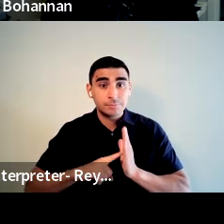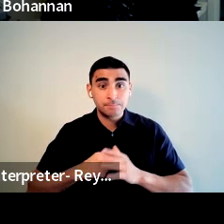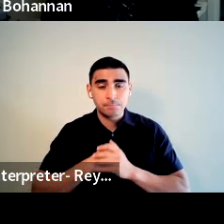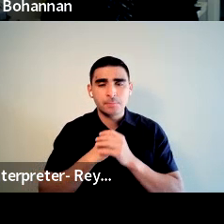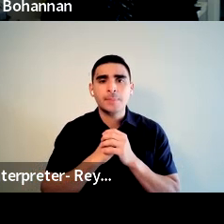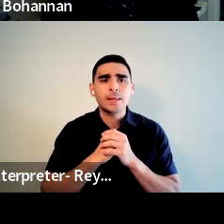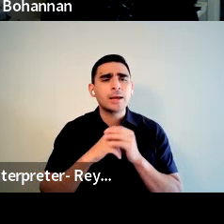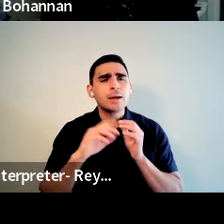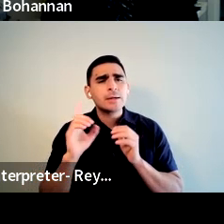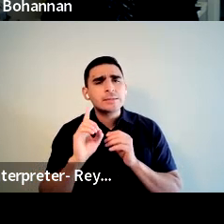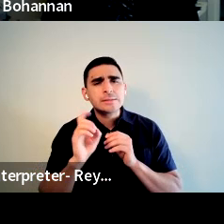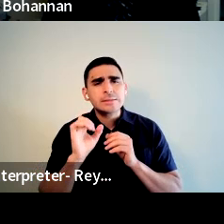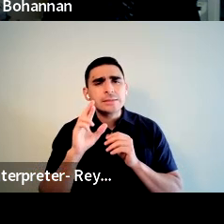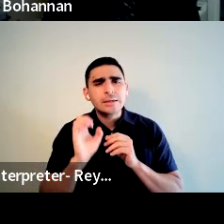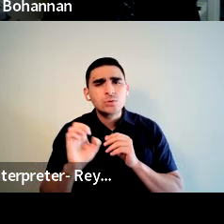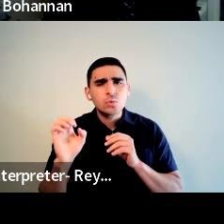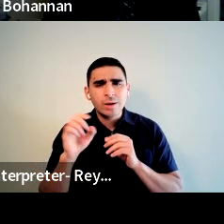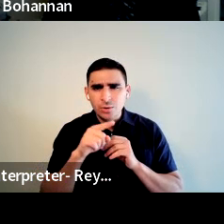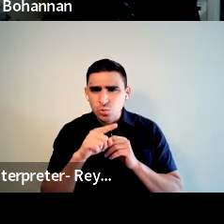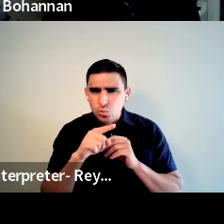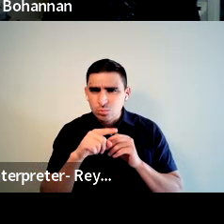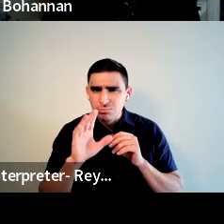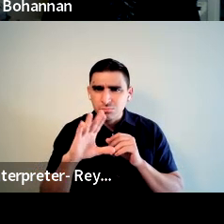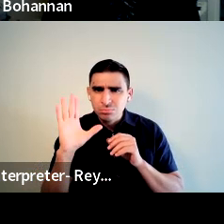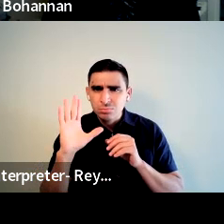I think you were next with a hand up, and then